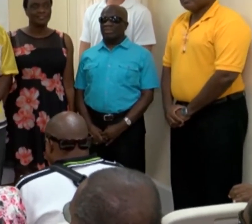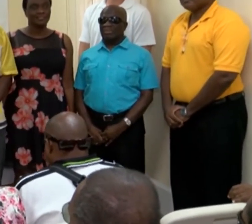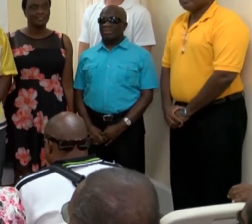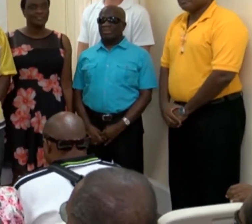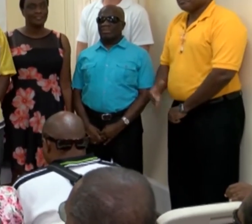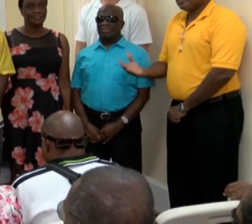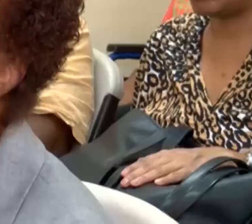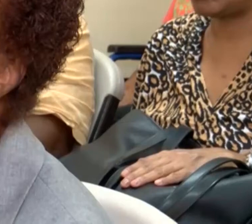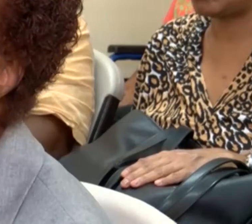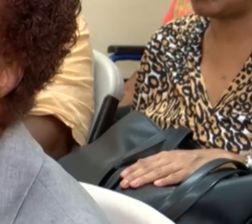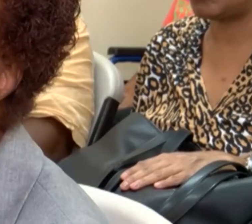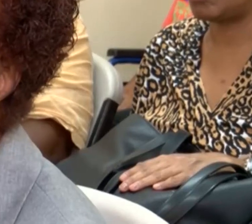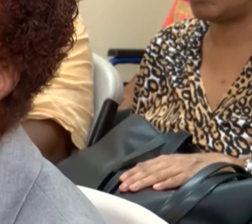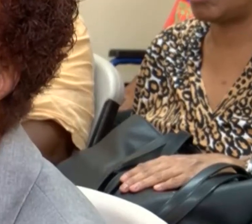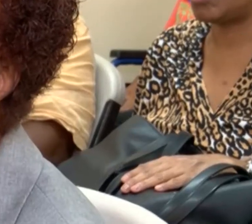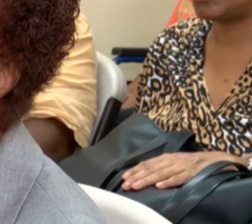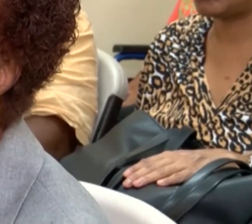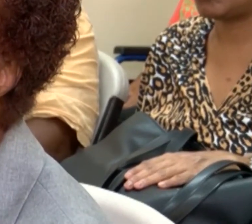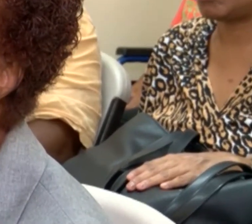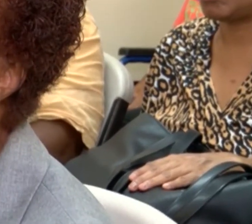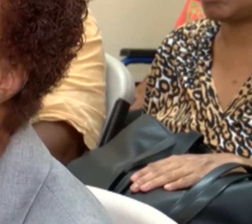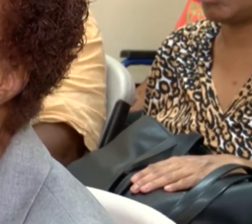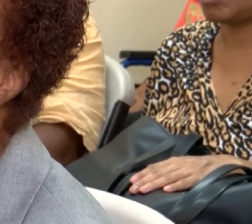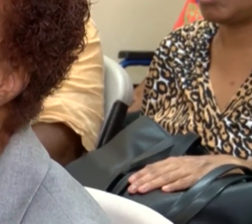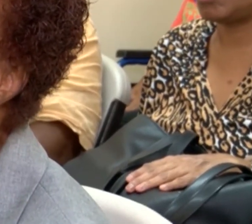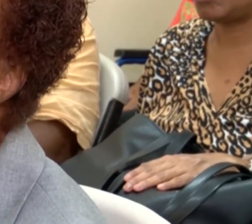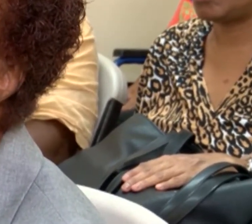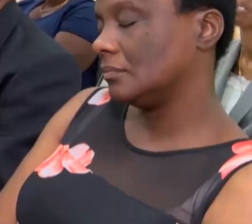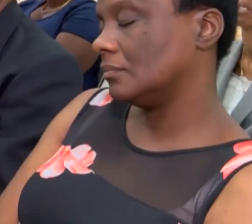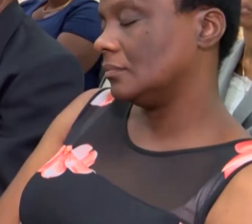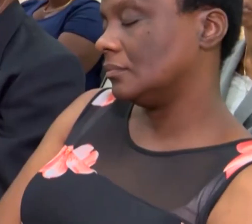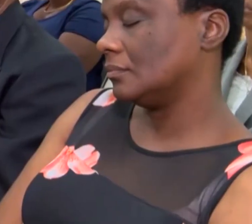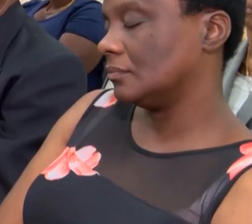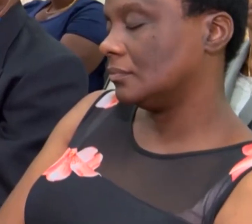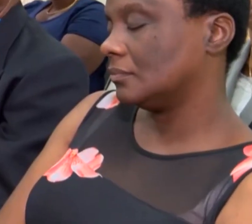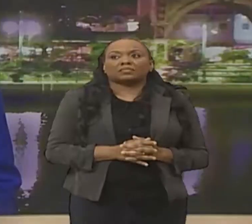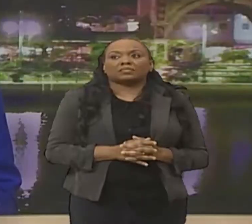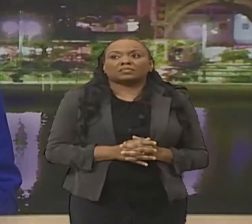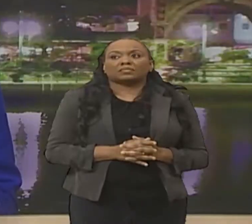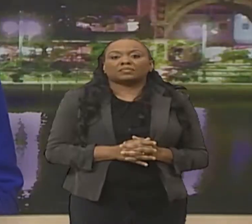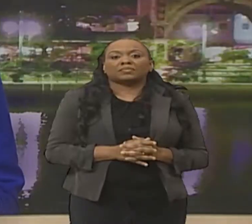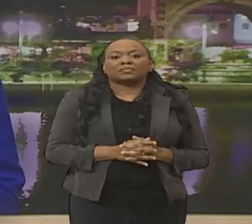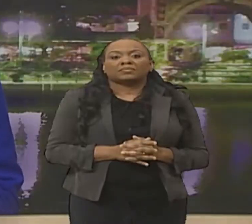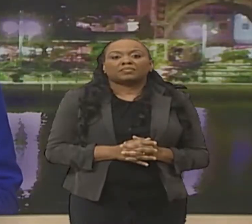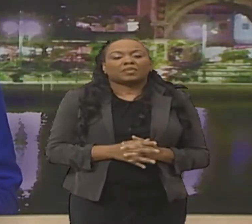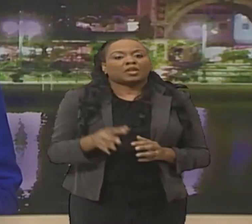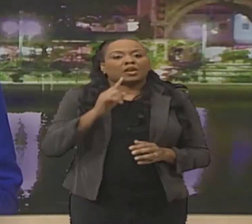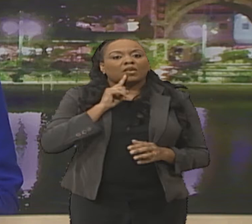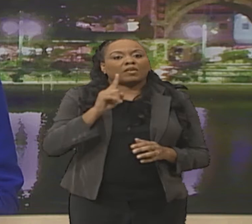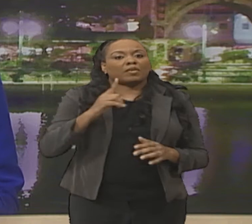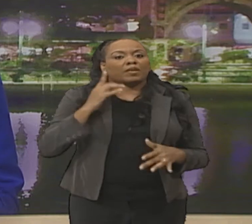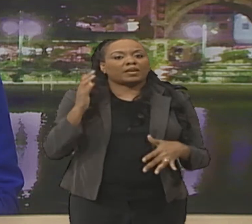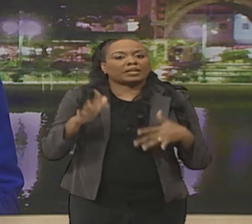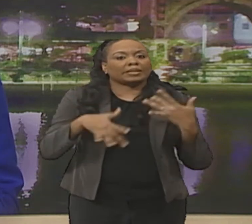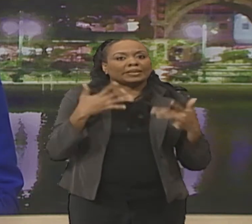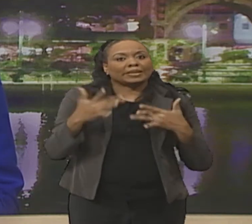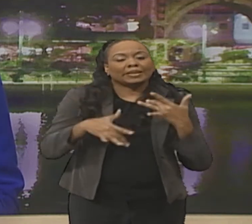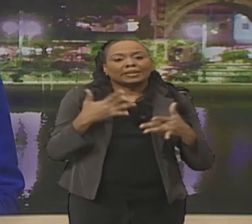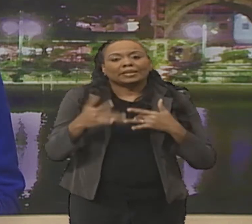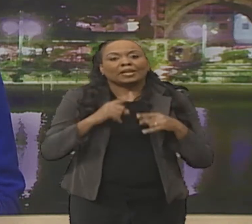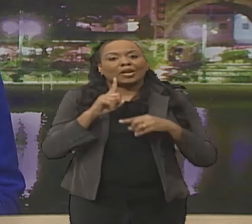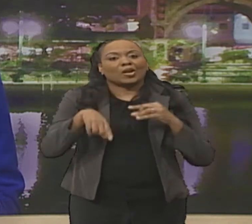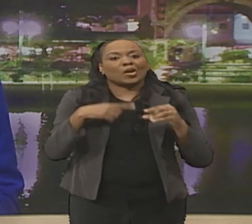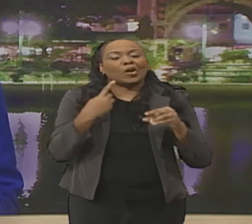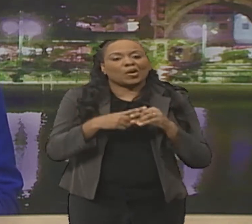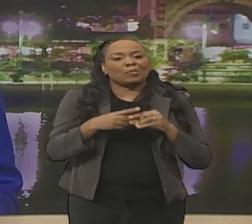into circulation. It's the second edition of the event, and Mr. Gosling is particularly excited about the prison outreach